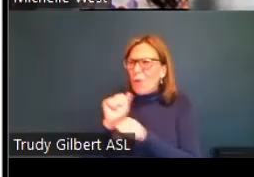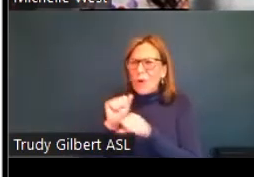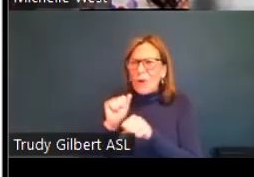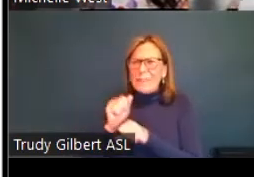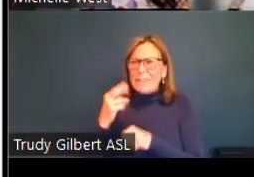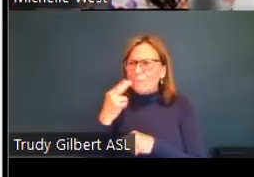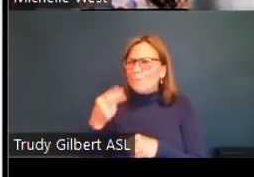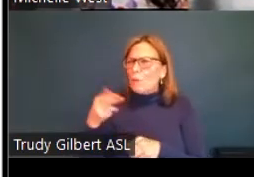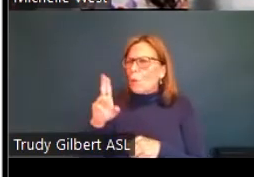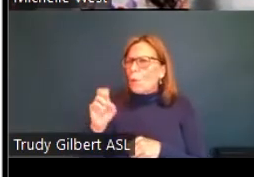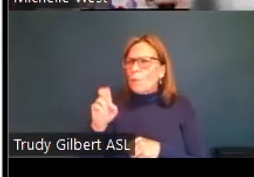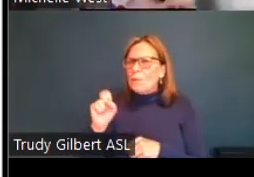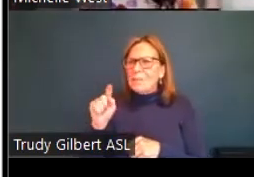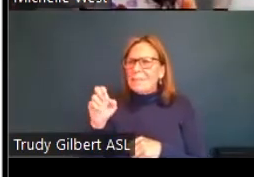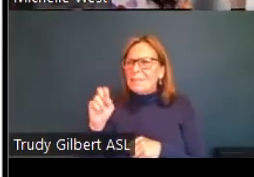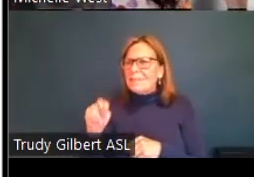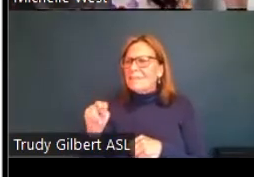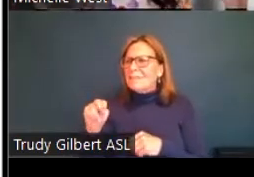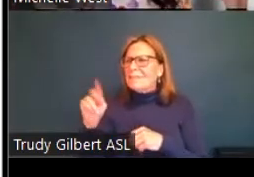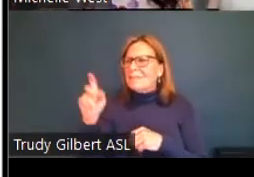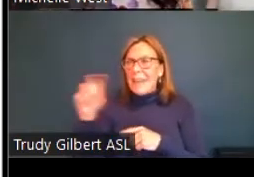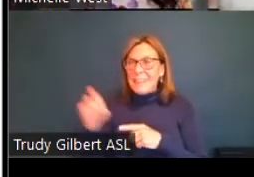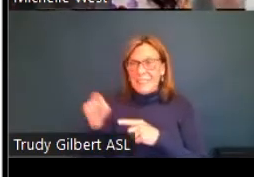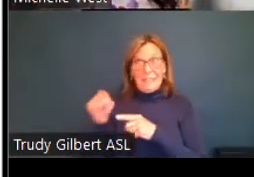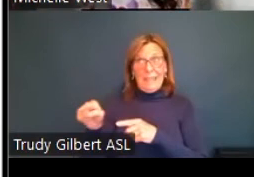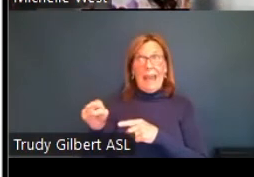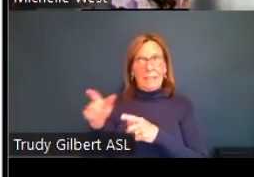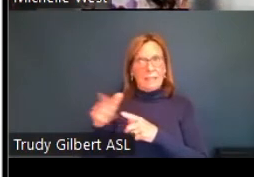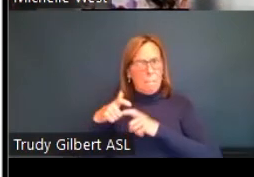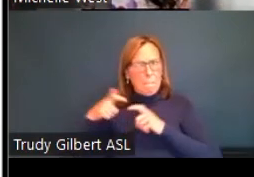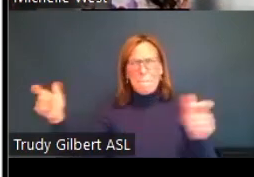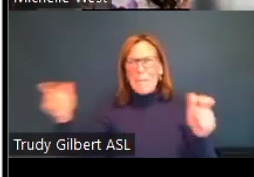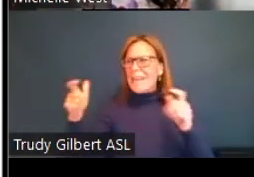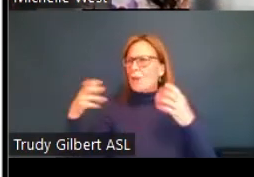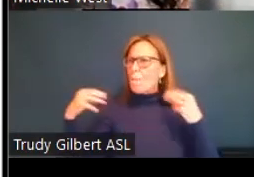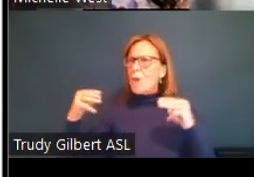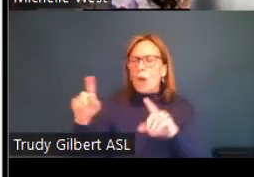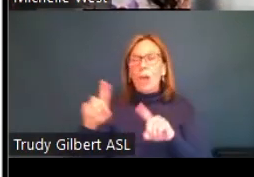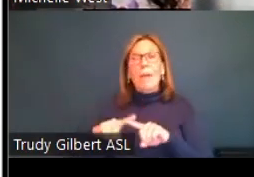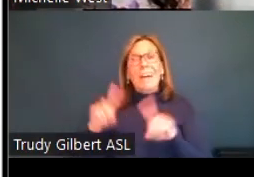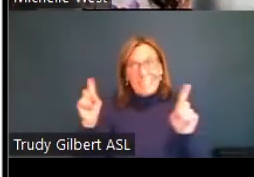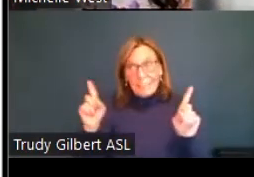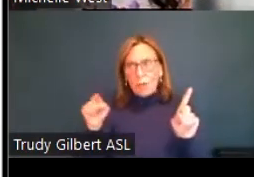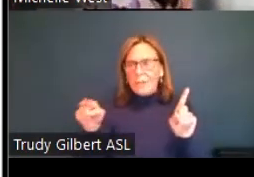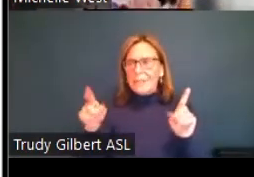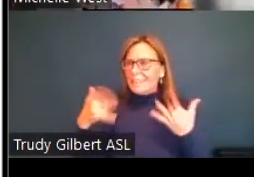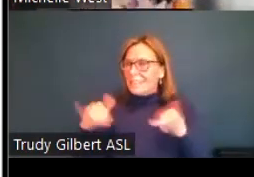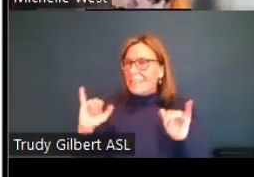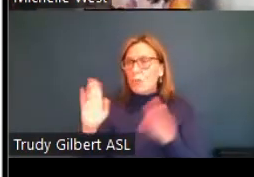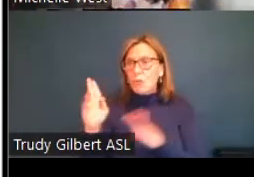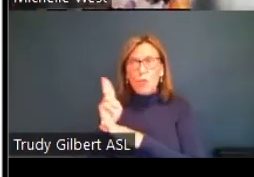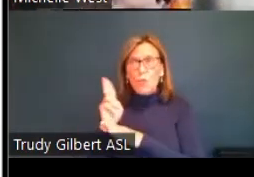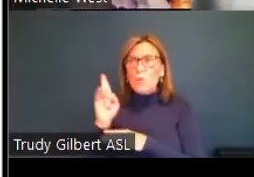and in that area, because it's a much bigger market, it's very different. They still operate with press releases to some extent. In